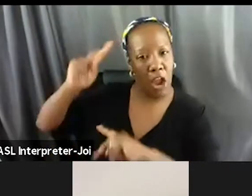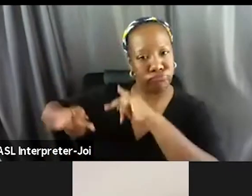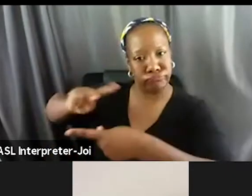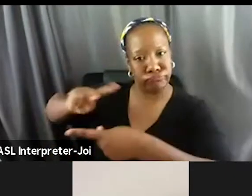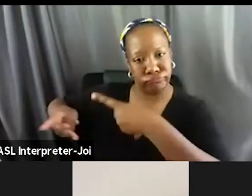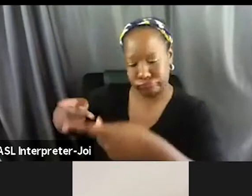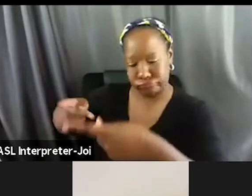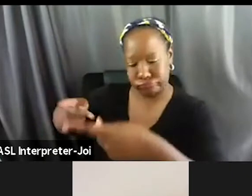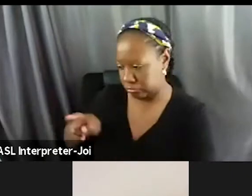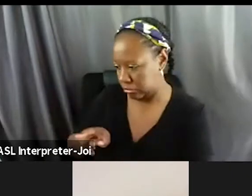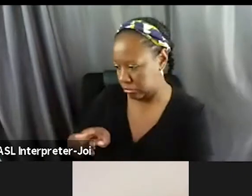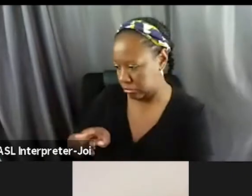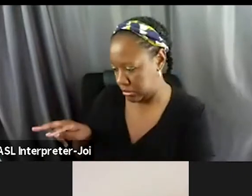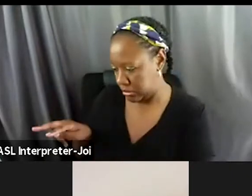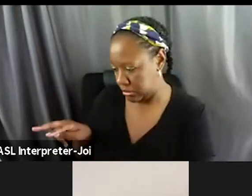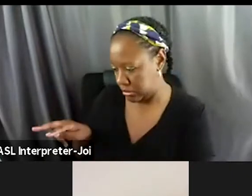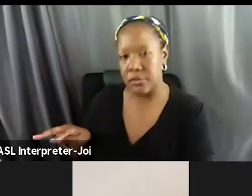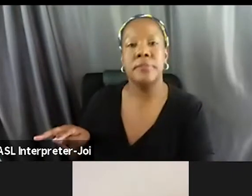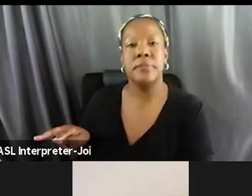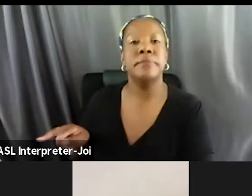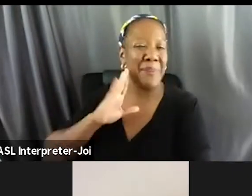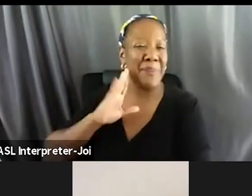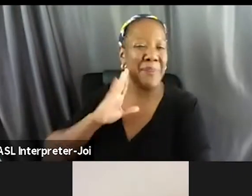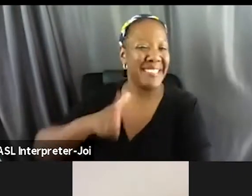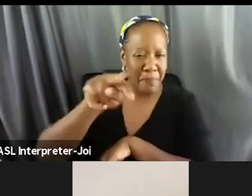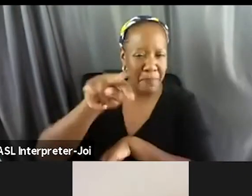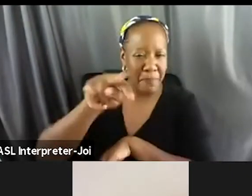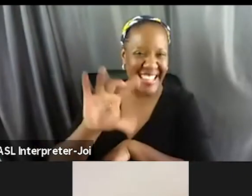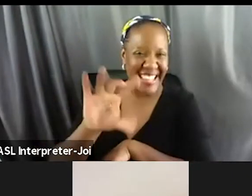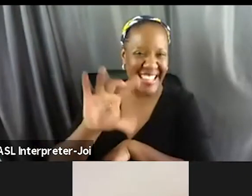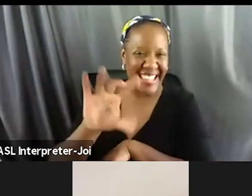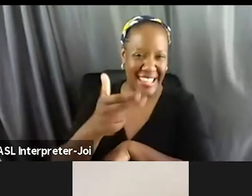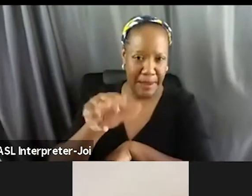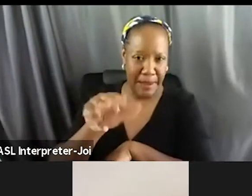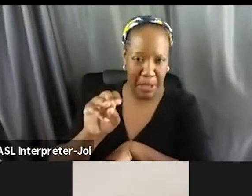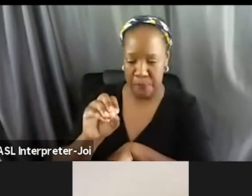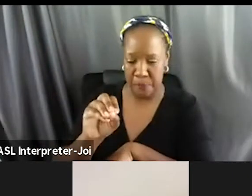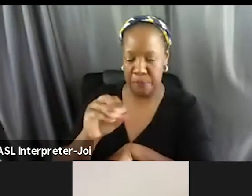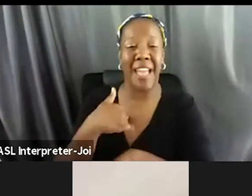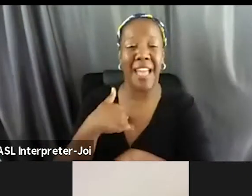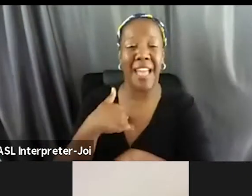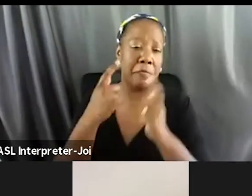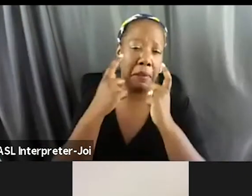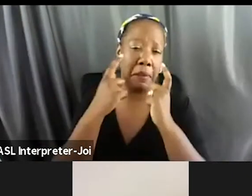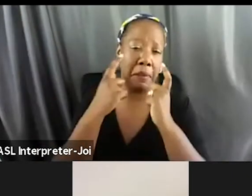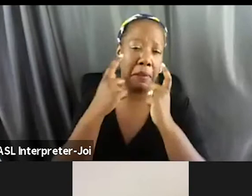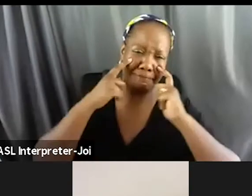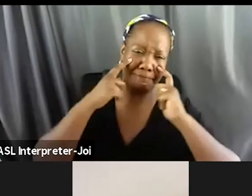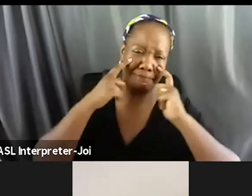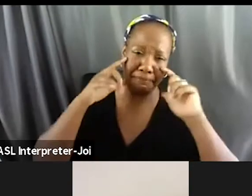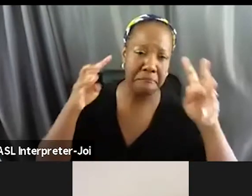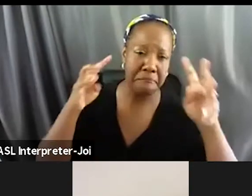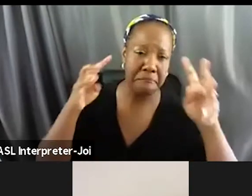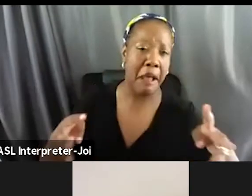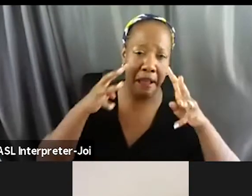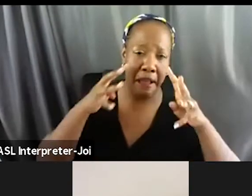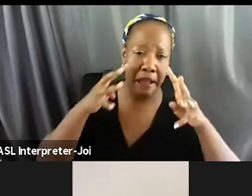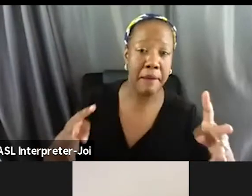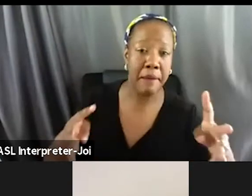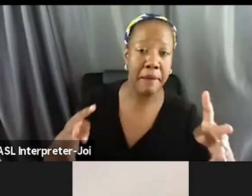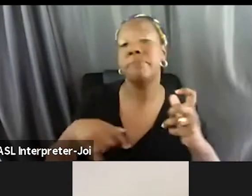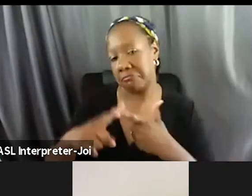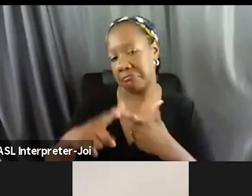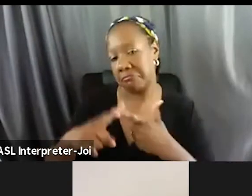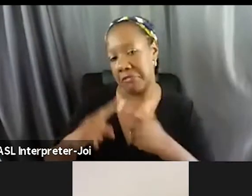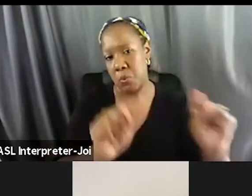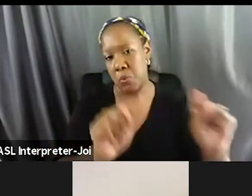the Oprah ugly cry and went to my barber and asked him to shave it off. But it took